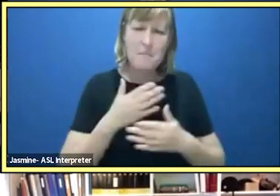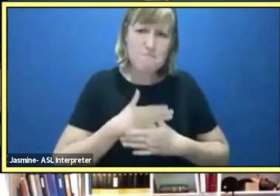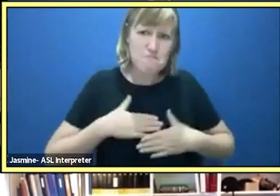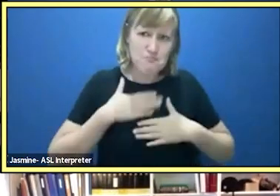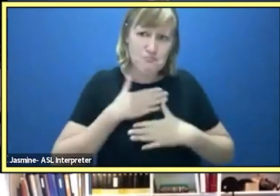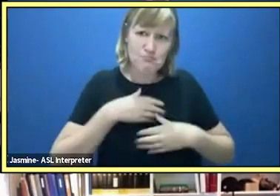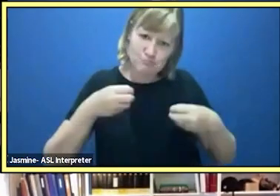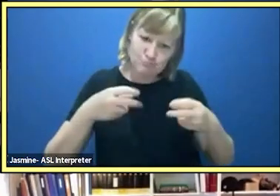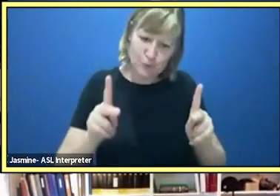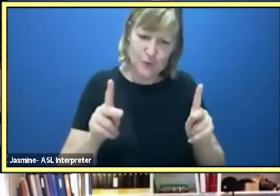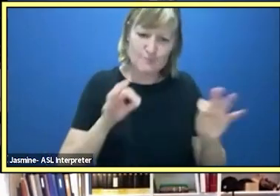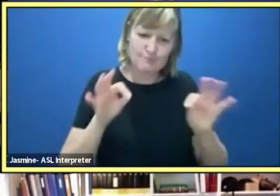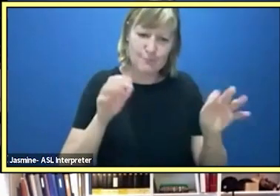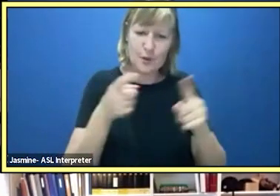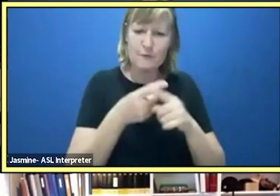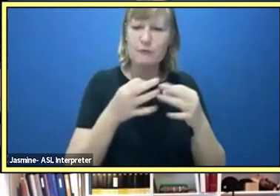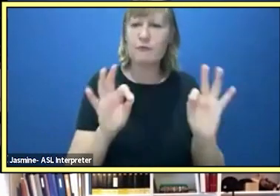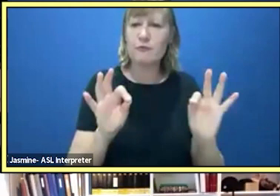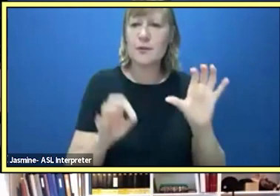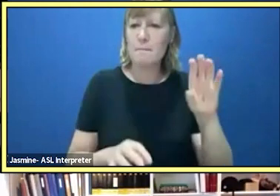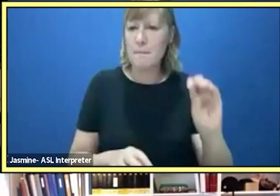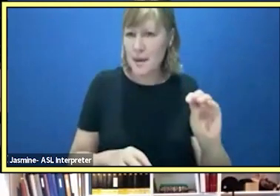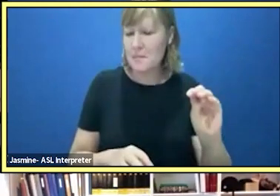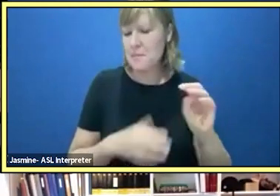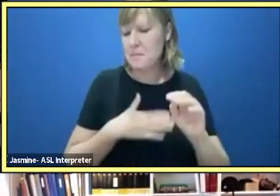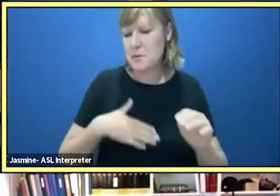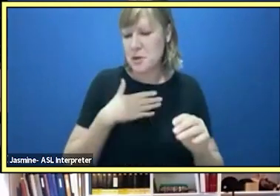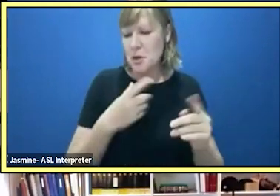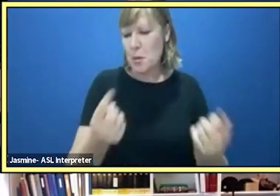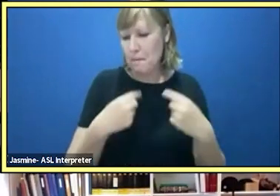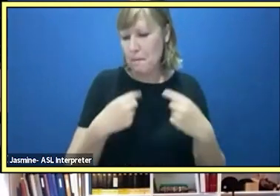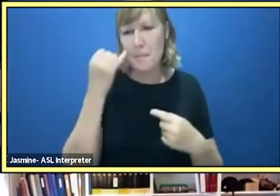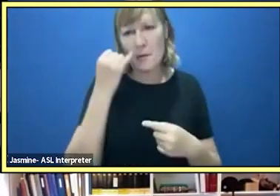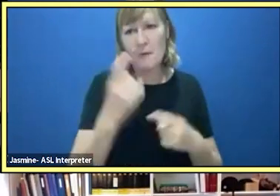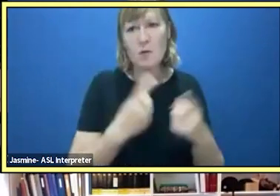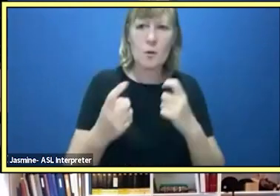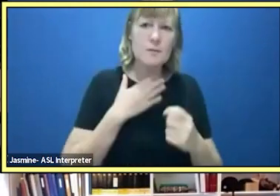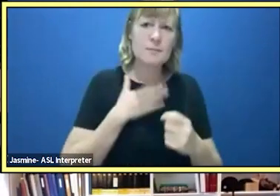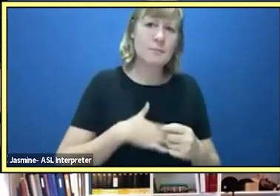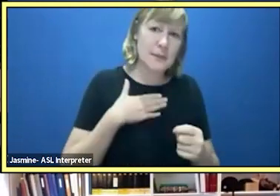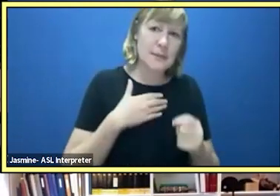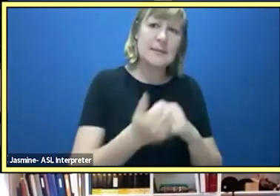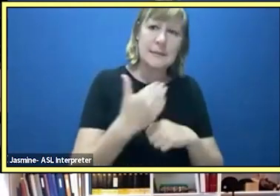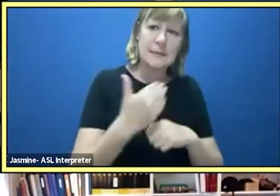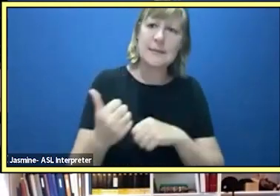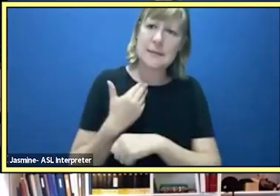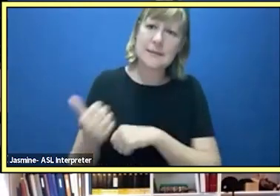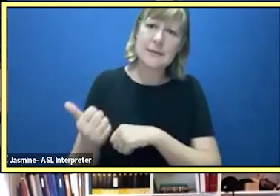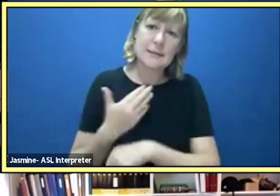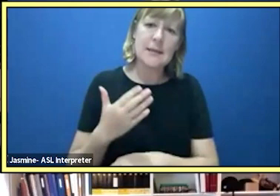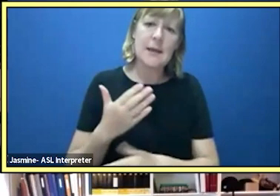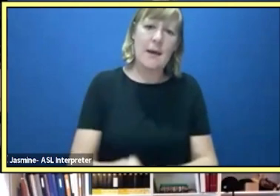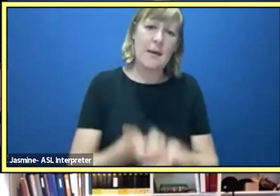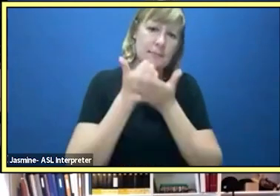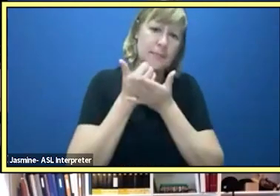conflict-free case management. Again, if you have questions, please send them our way. It helps us to think things through when you ask